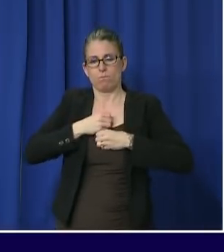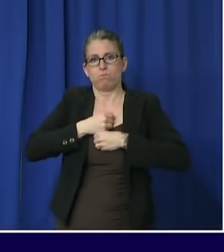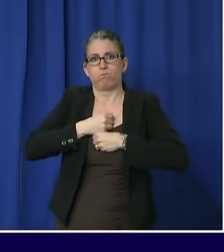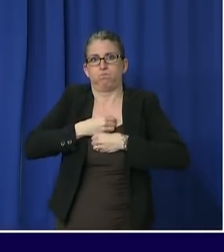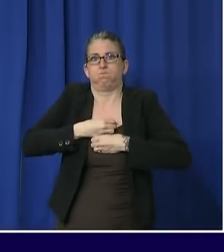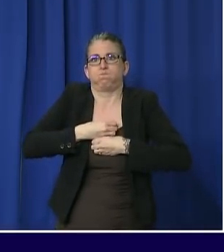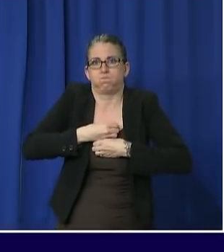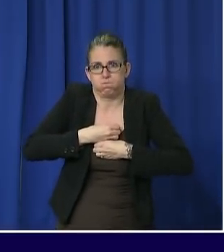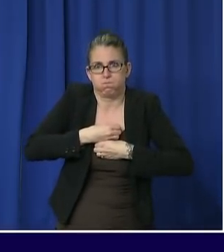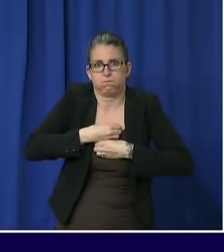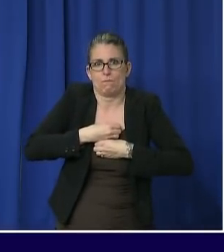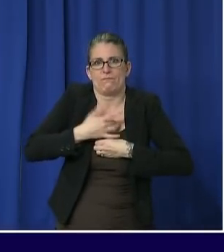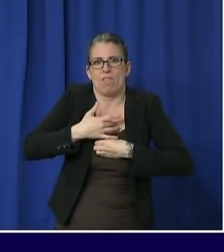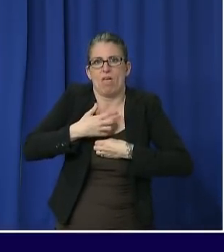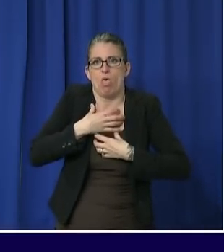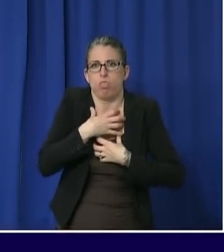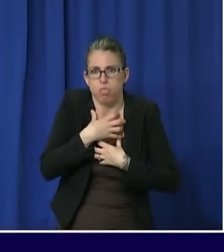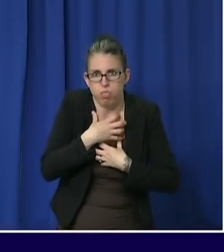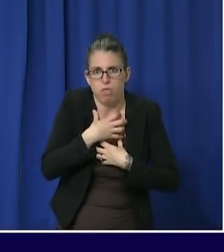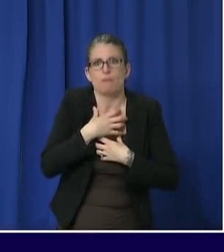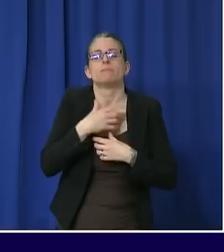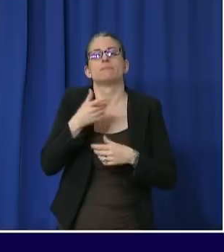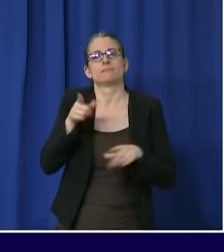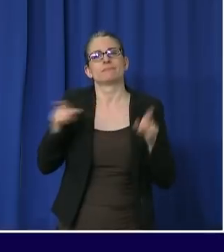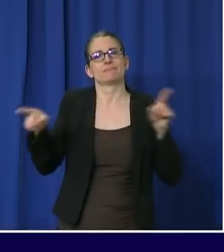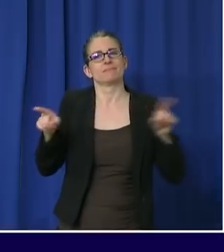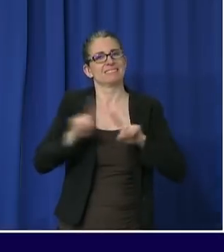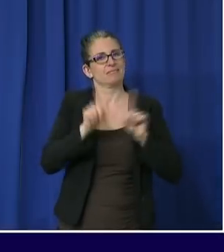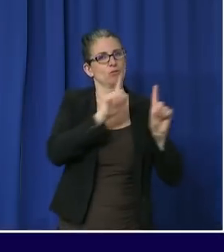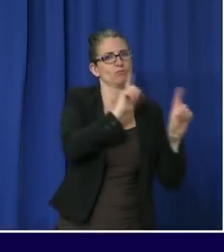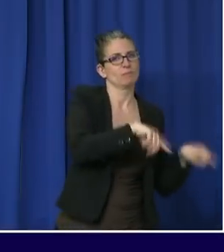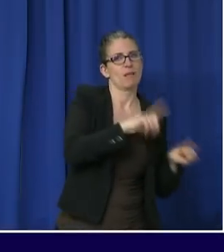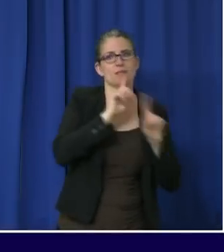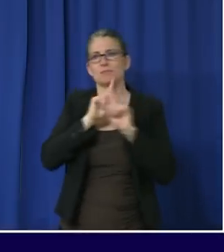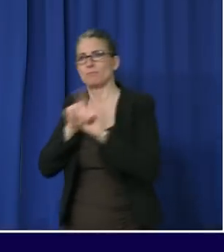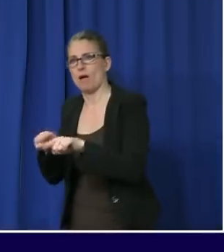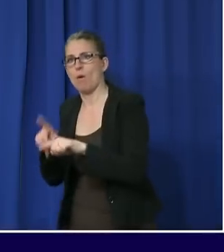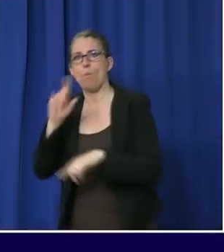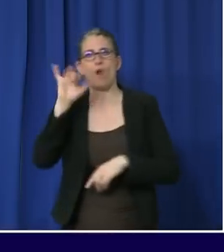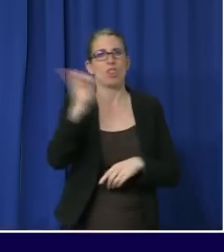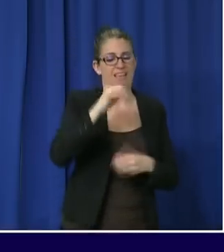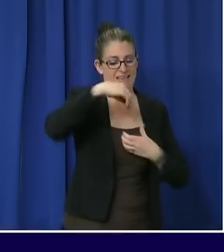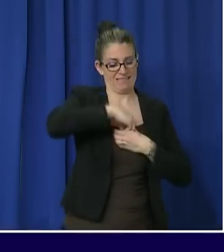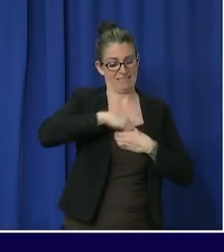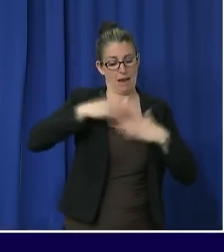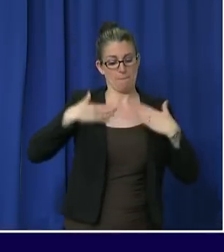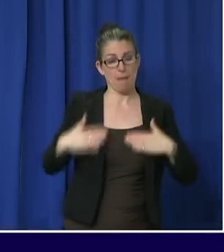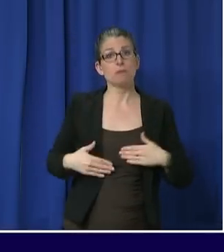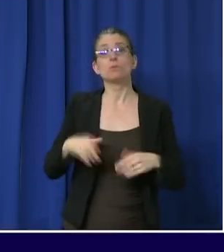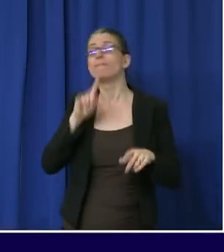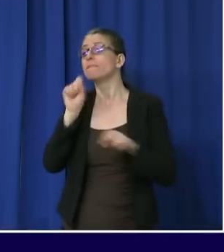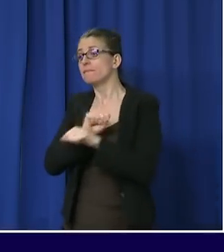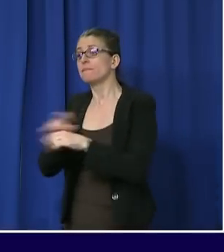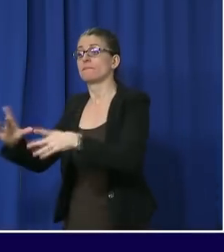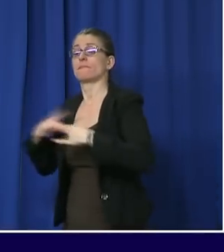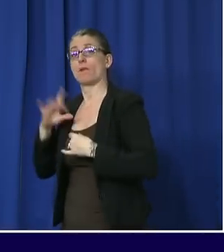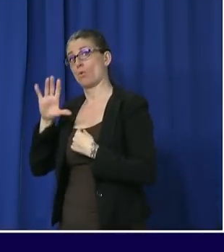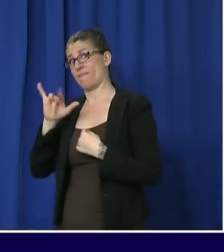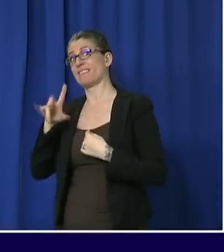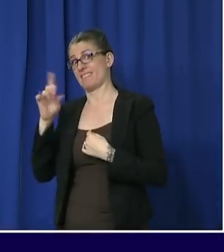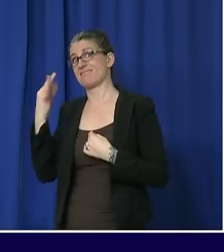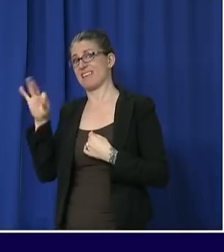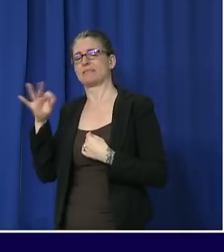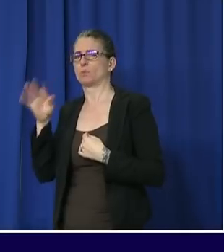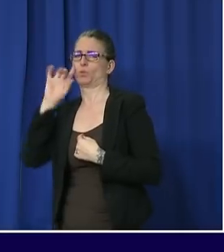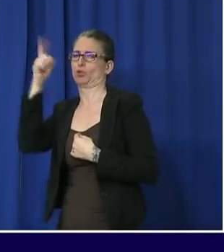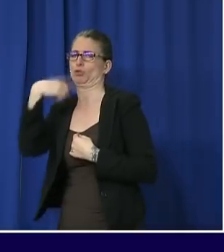in which they take hold in the body and manifest is quite different. So thankfully, this is a situation where there are